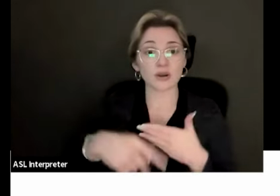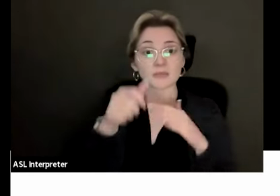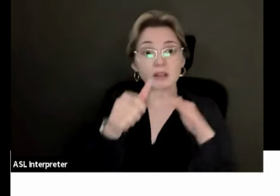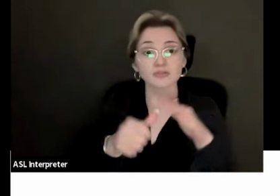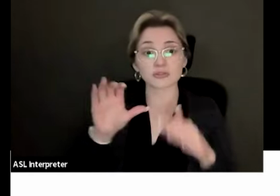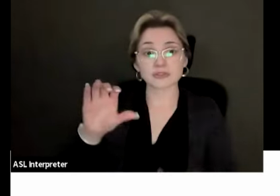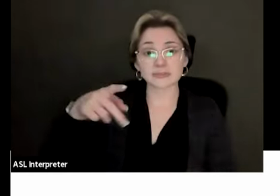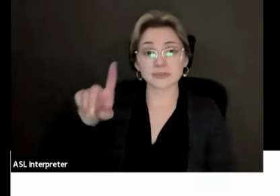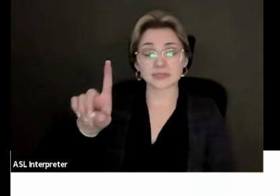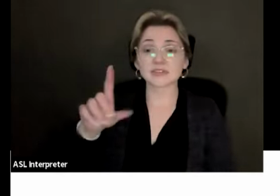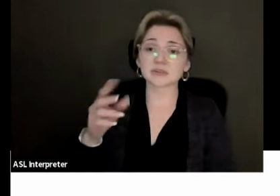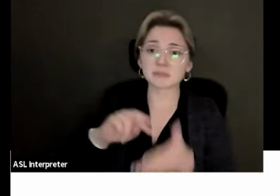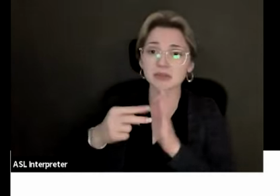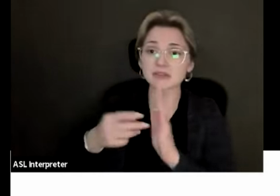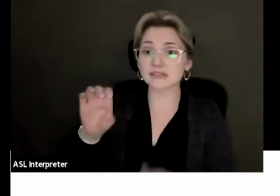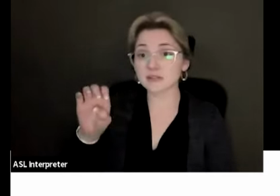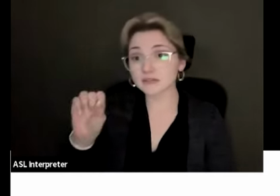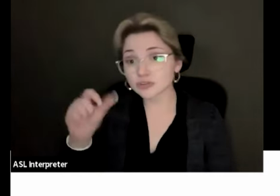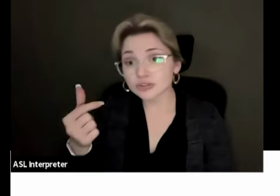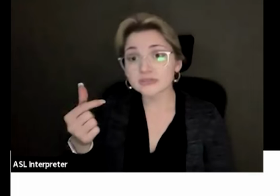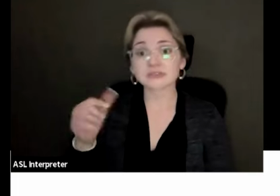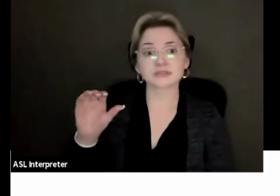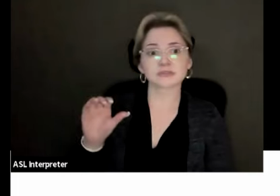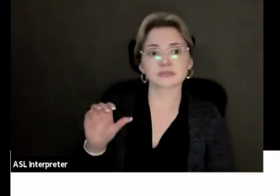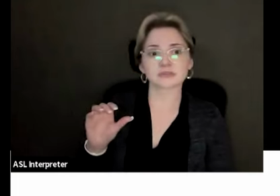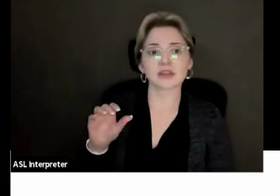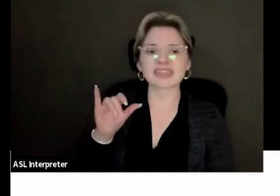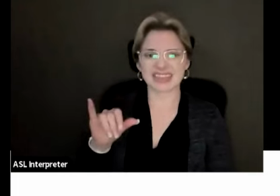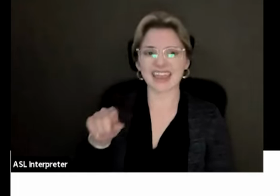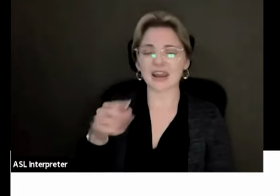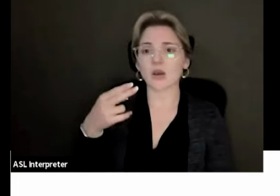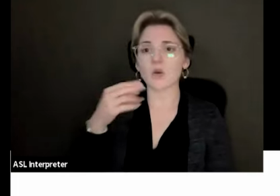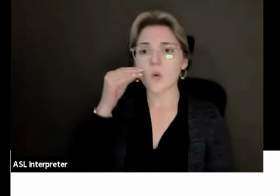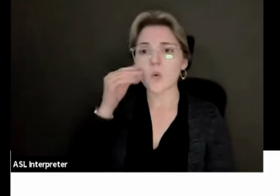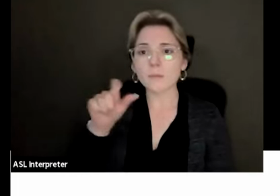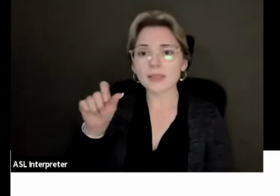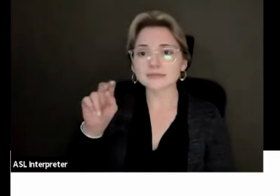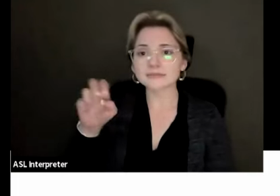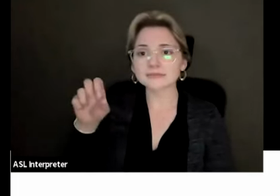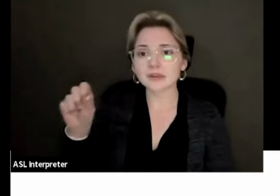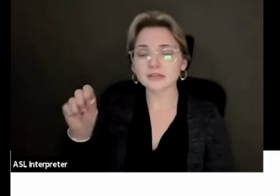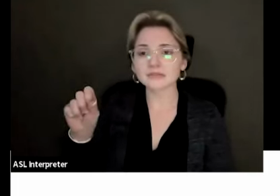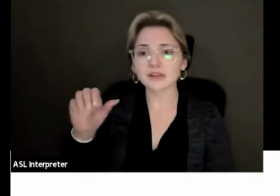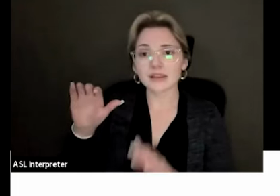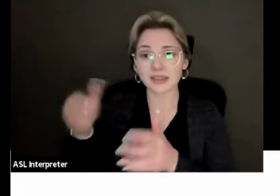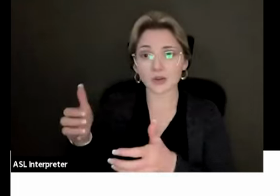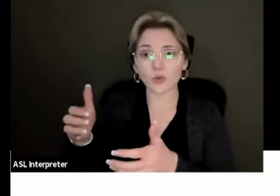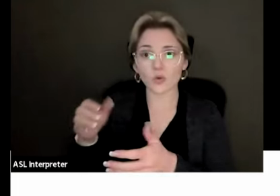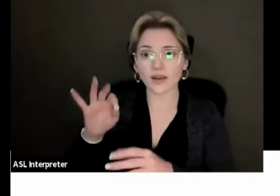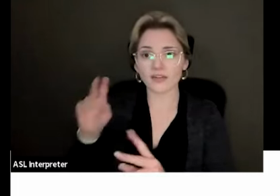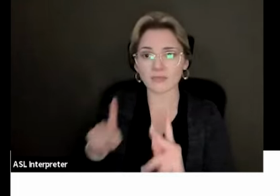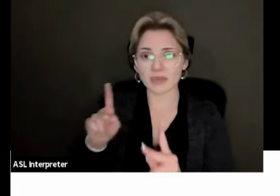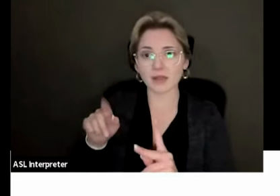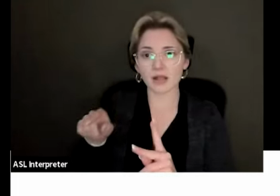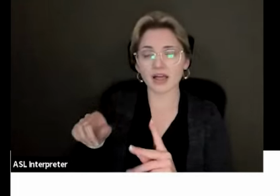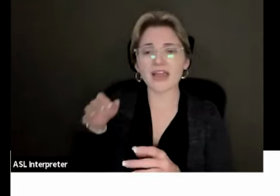our ESG, our COCs, those are where that homeless list category 4 definition applies. So I said I was going